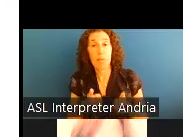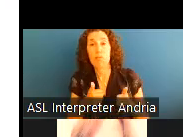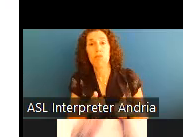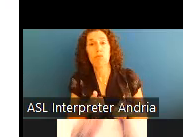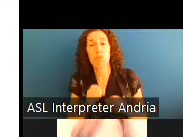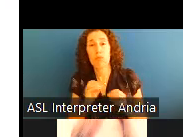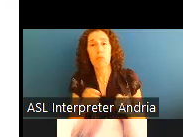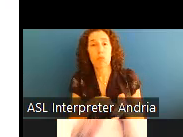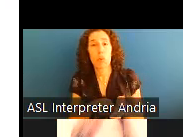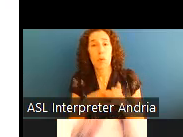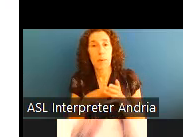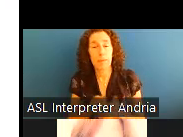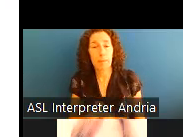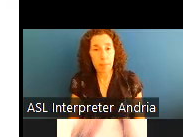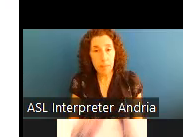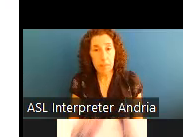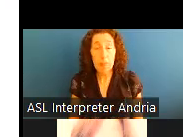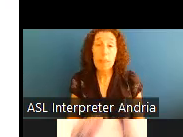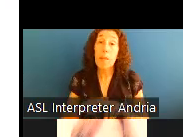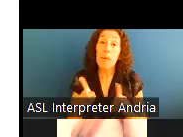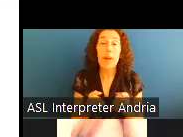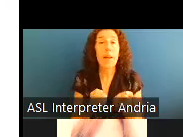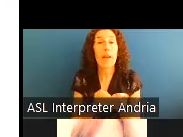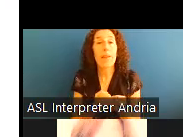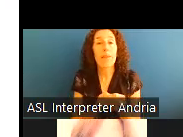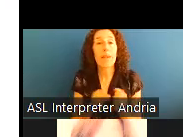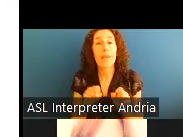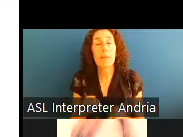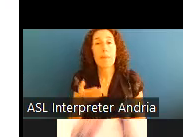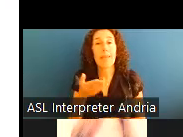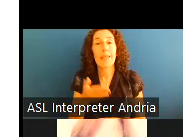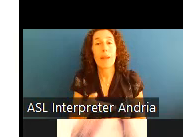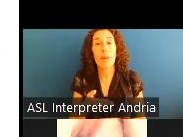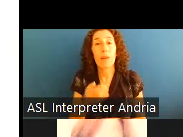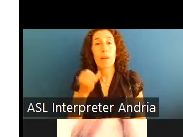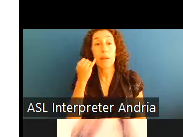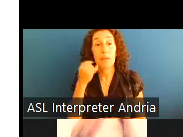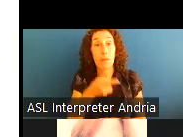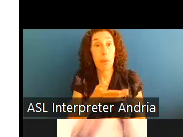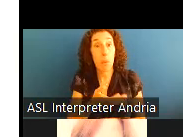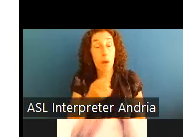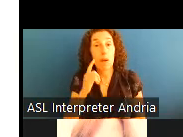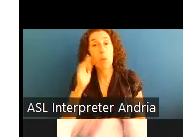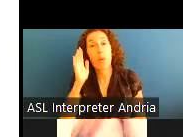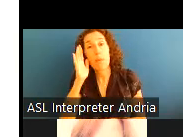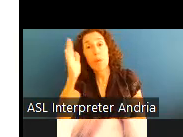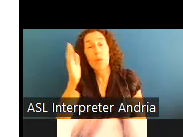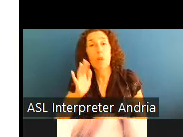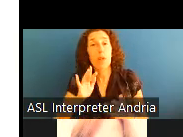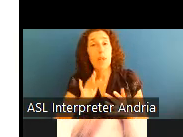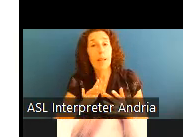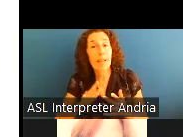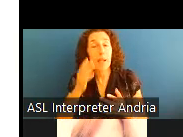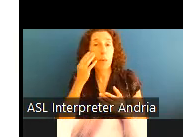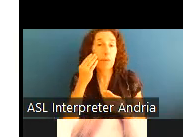or other relevant community referrals for the survivor to reach out to if they want in the future. So